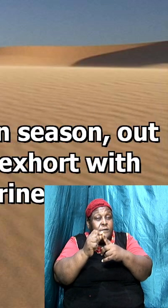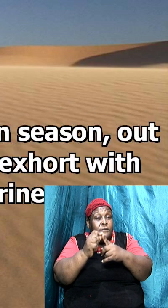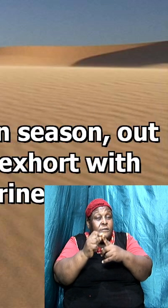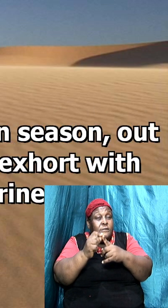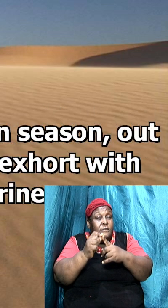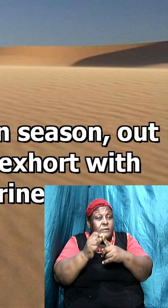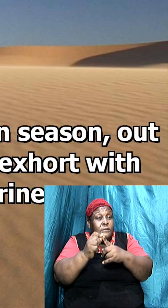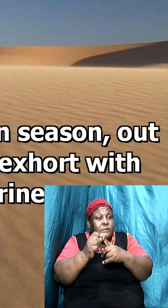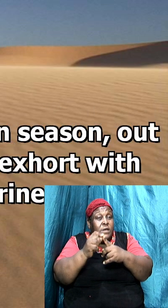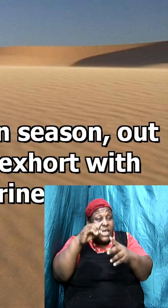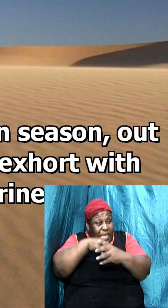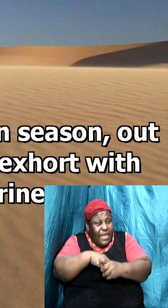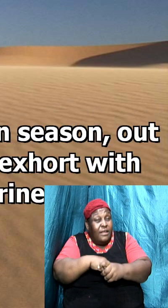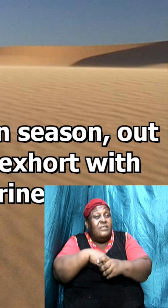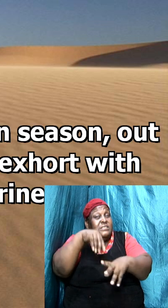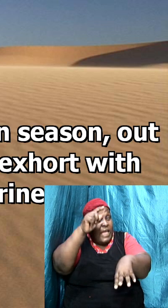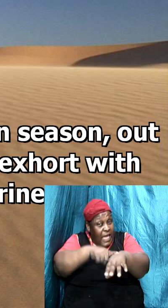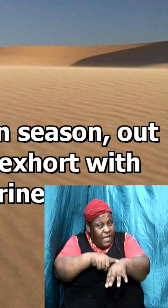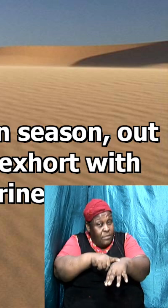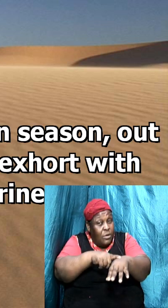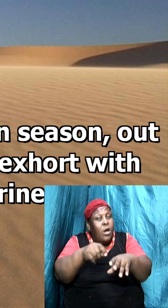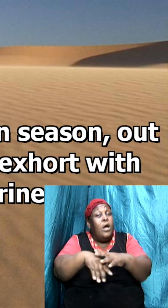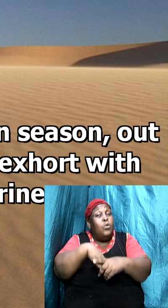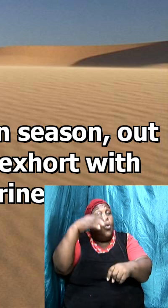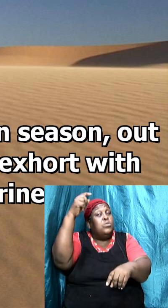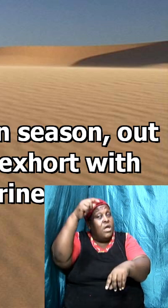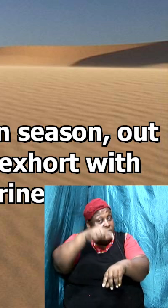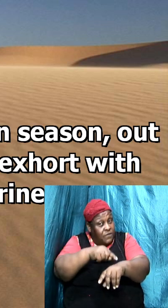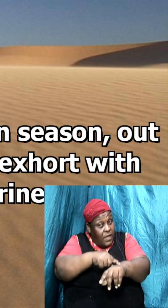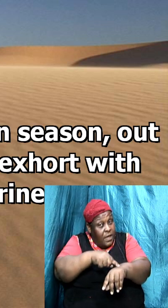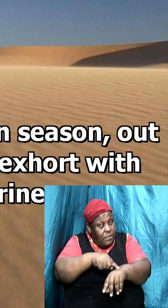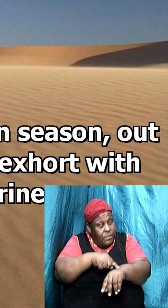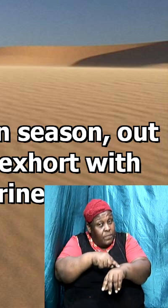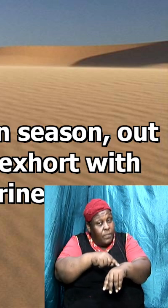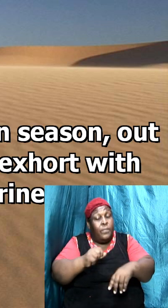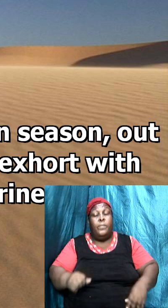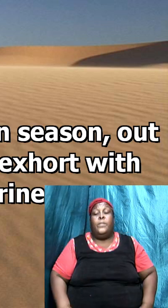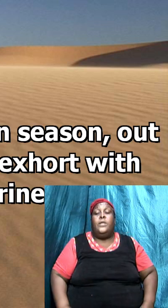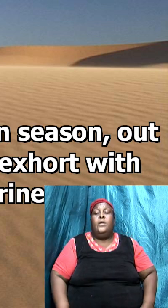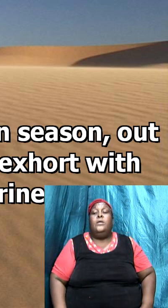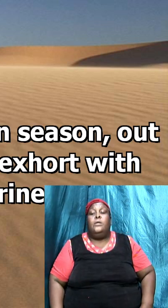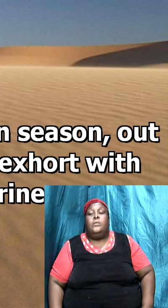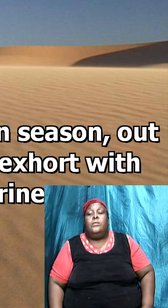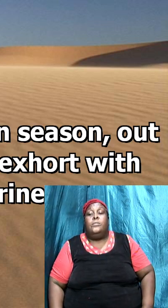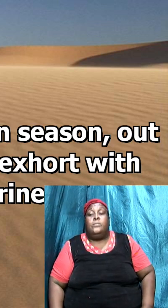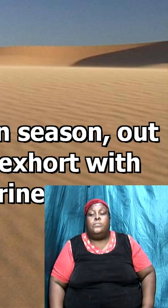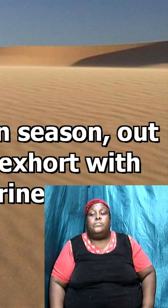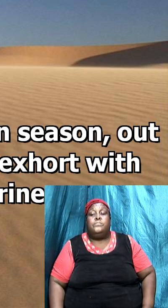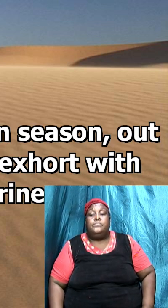God don't have a season, you know. But what he was saying,